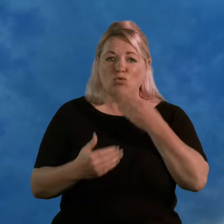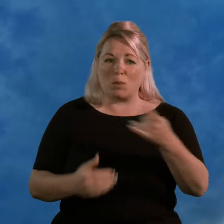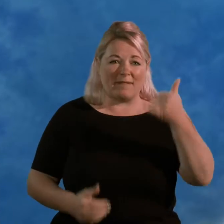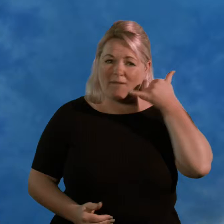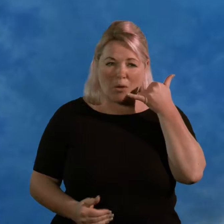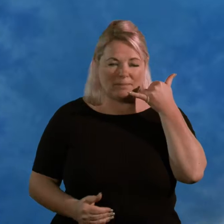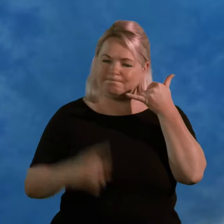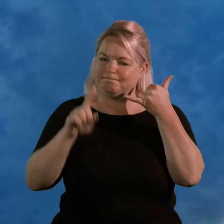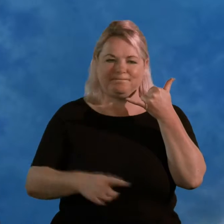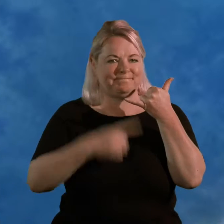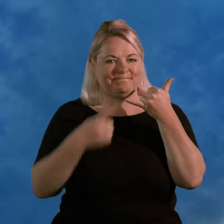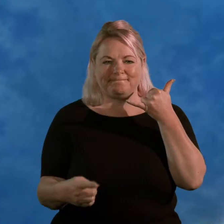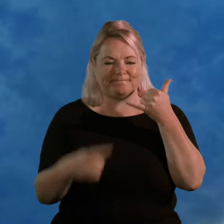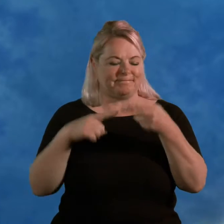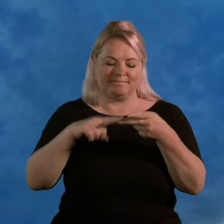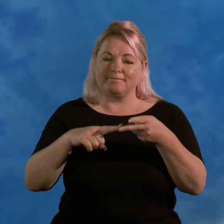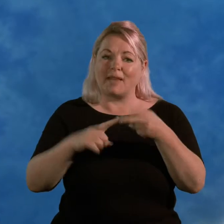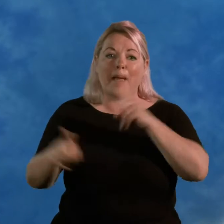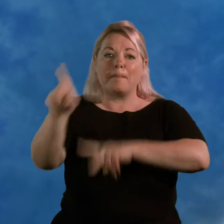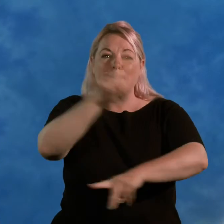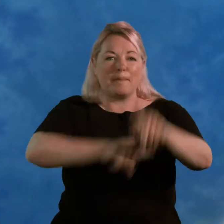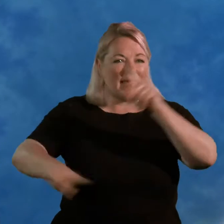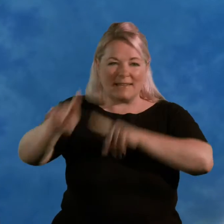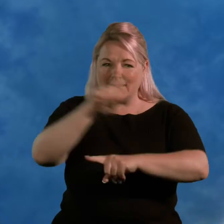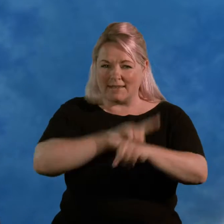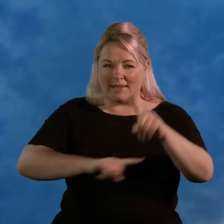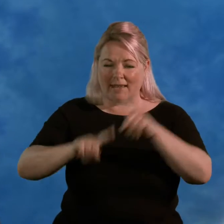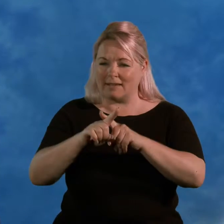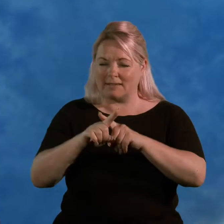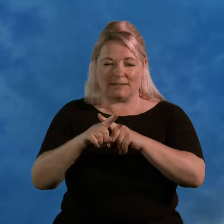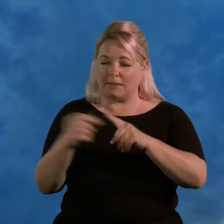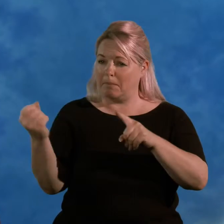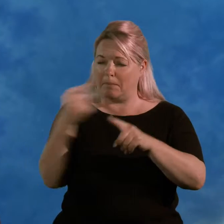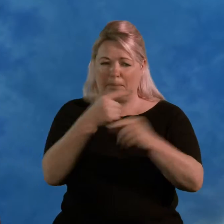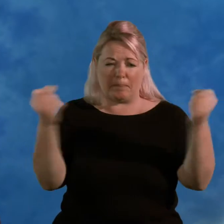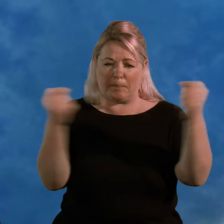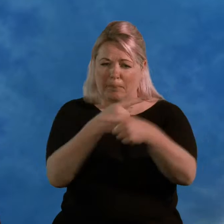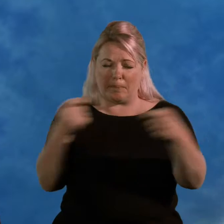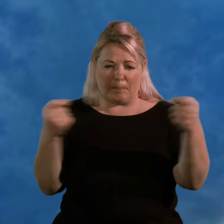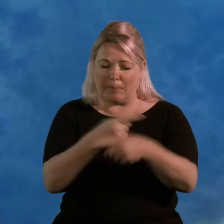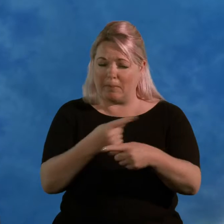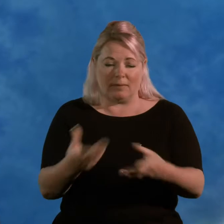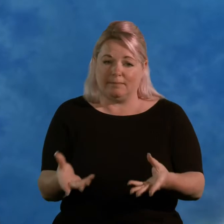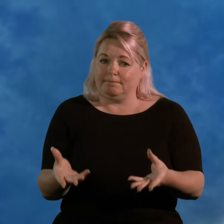a telephone. I couldn't follow what was being said in a business meeting.